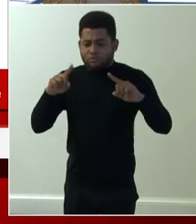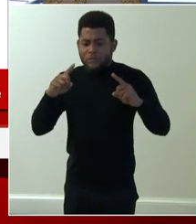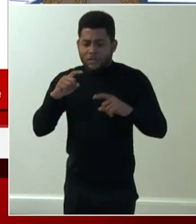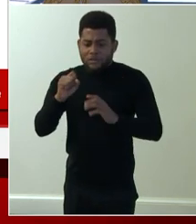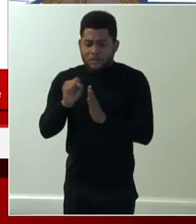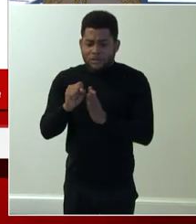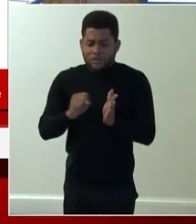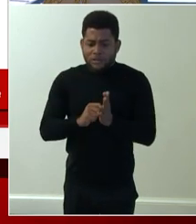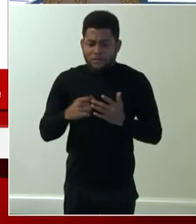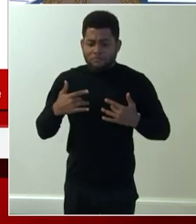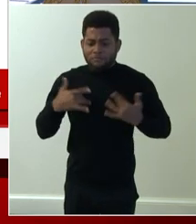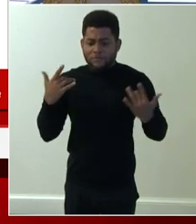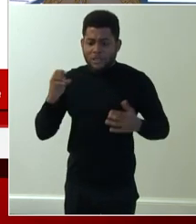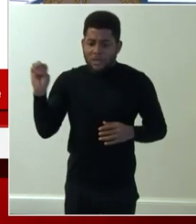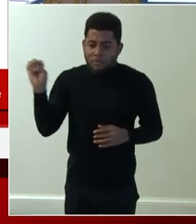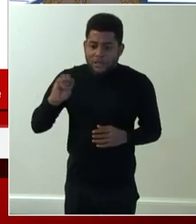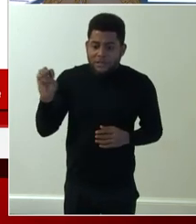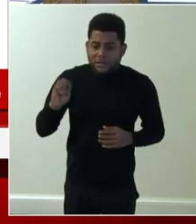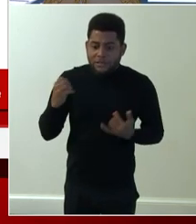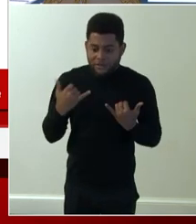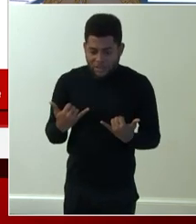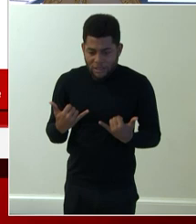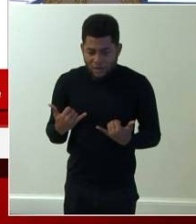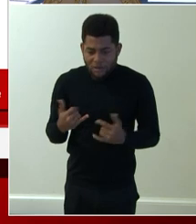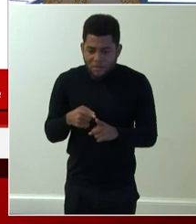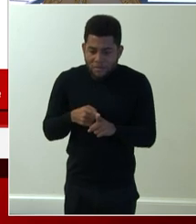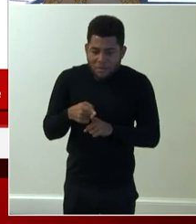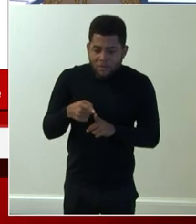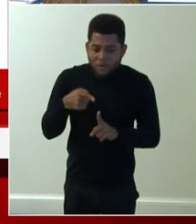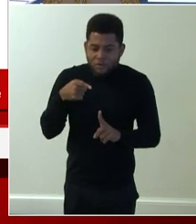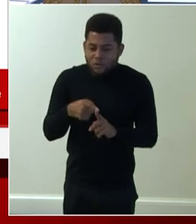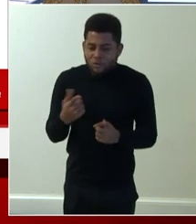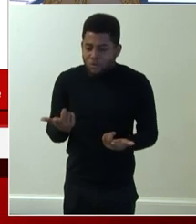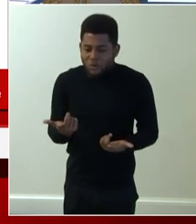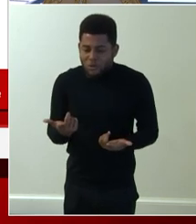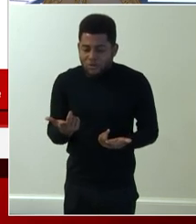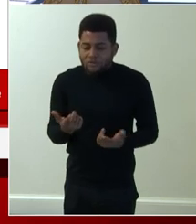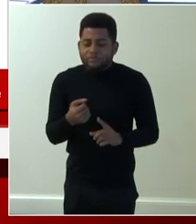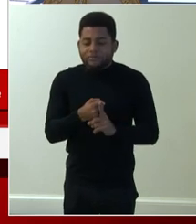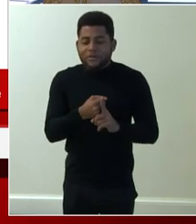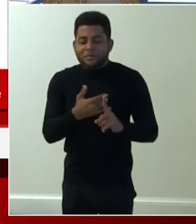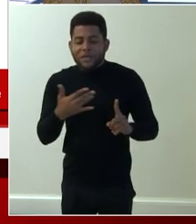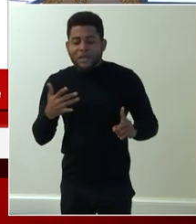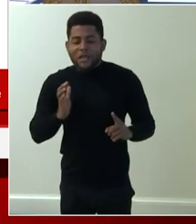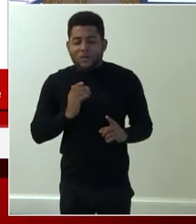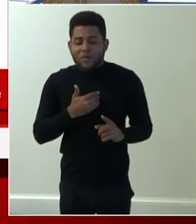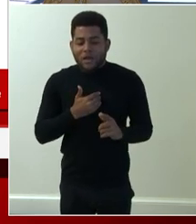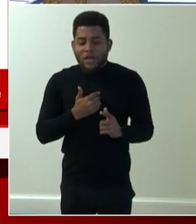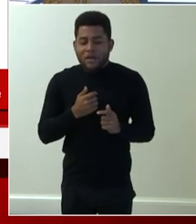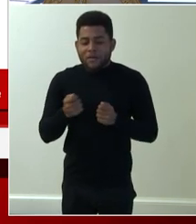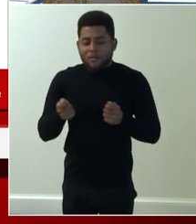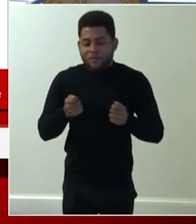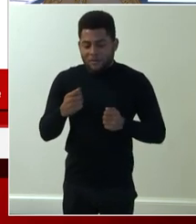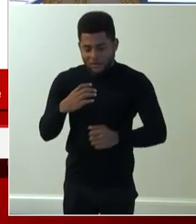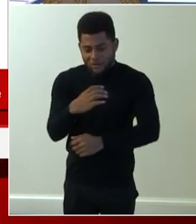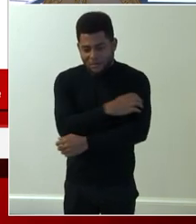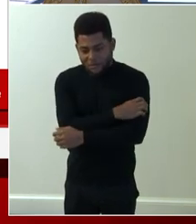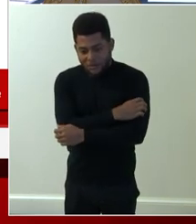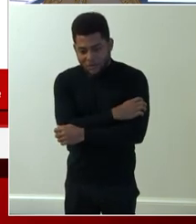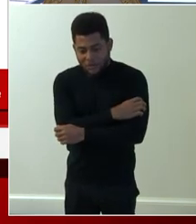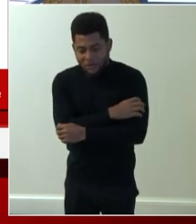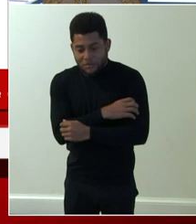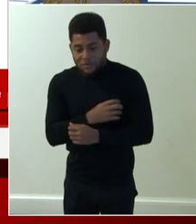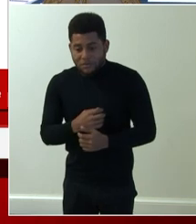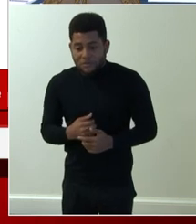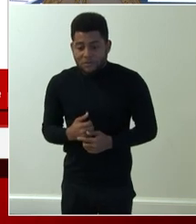emergency today that is primarily to expand our administrative tools to make sure